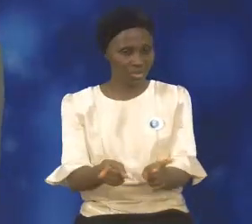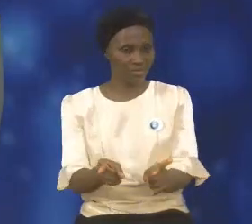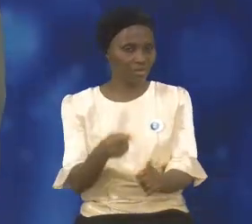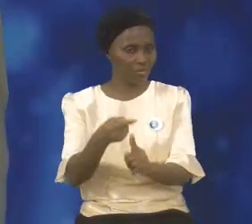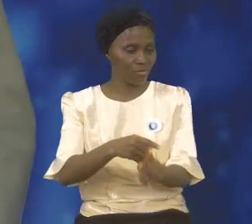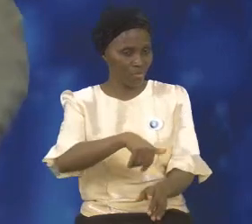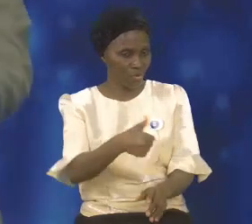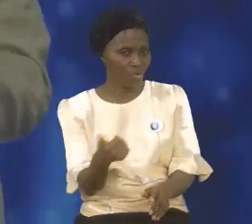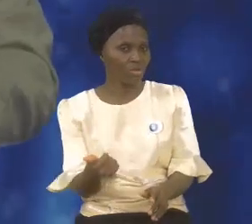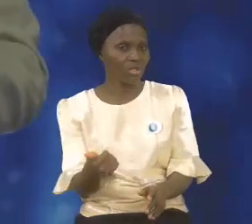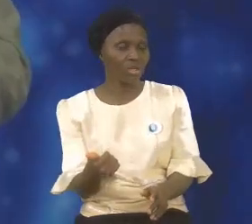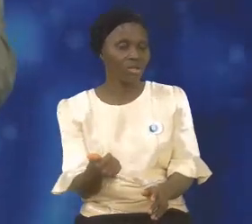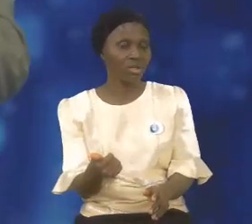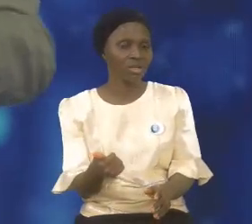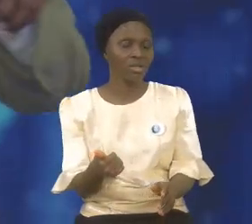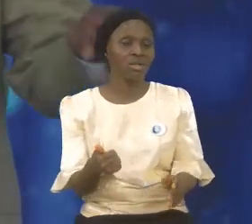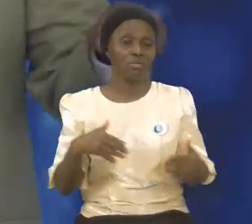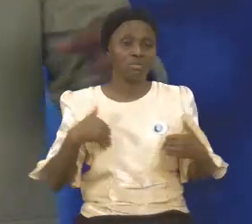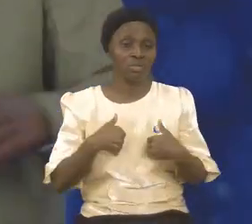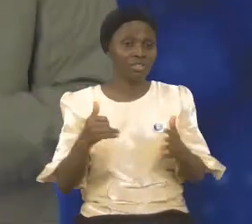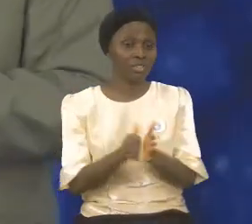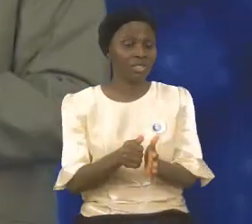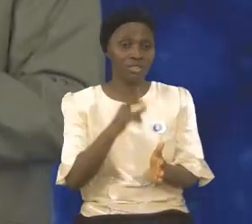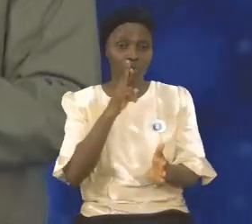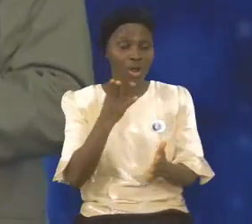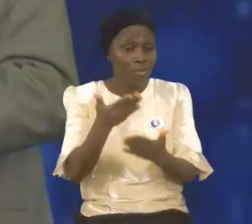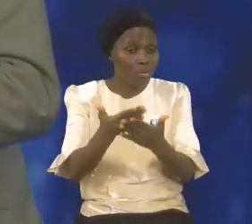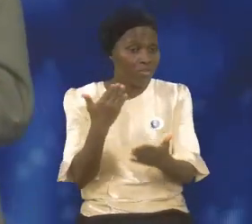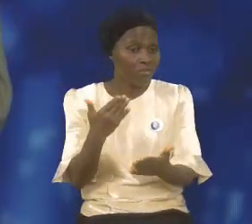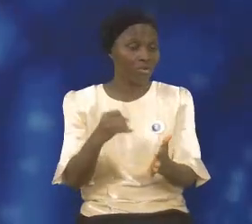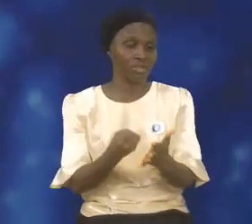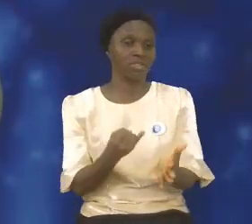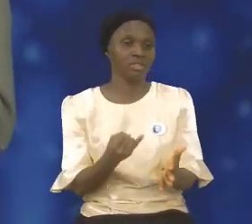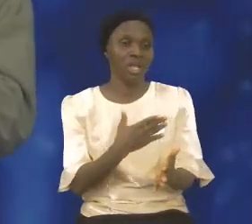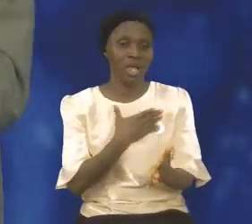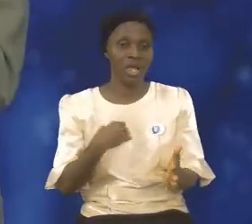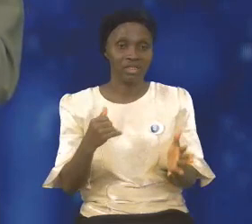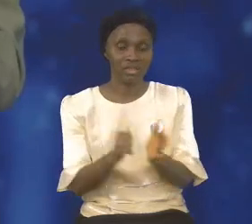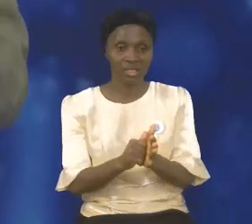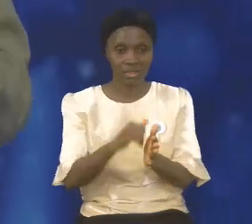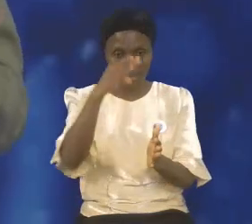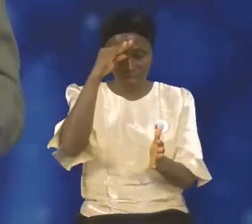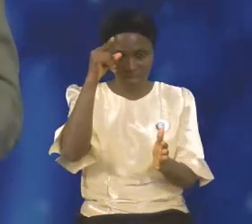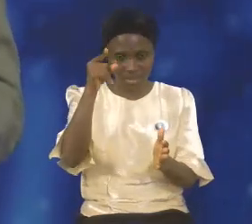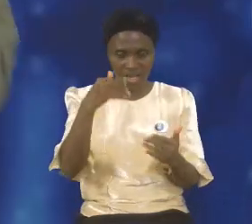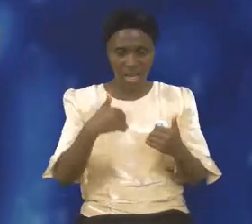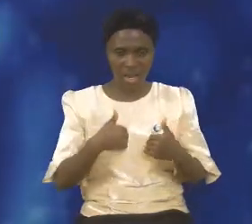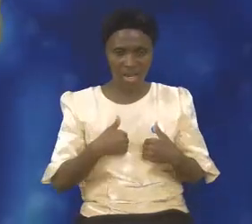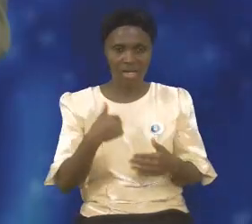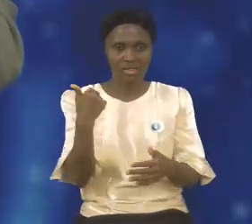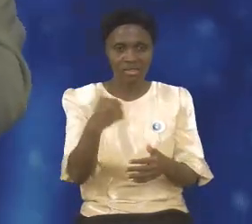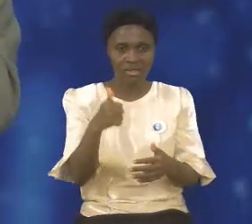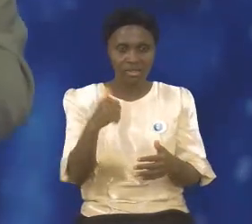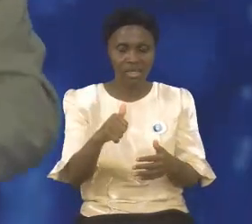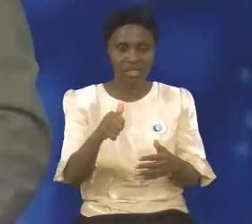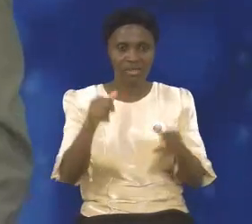all the beasts that were before it, and it had 10 horns.